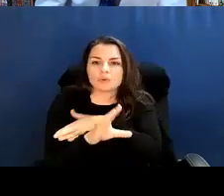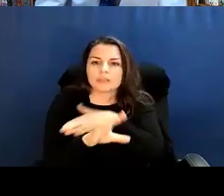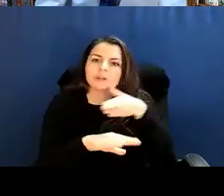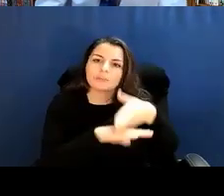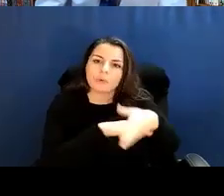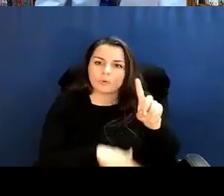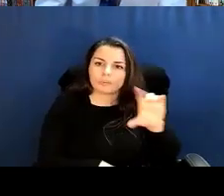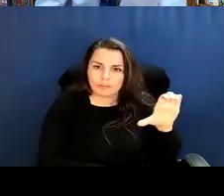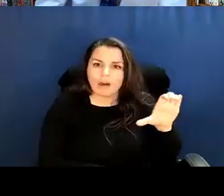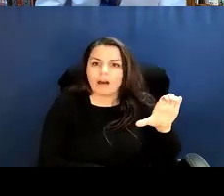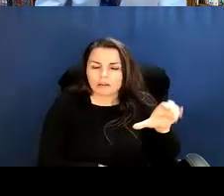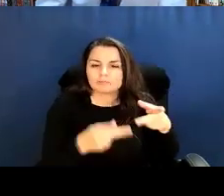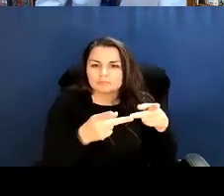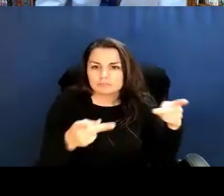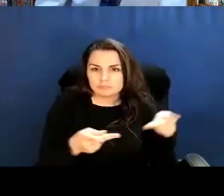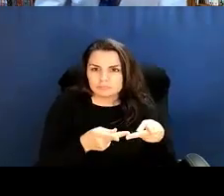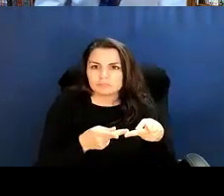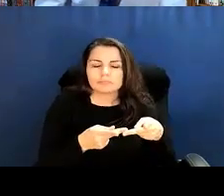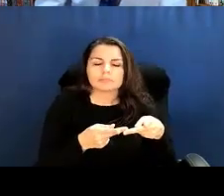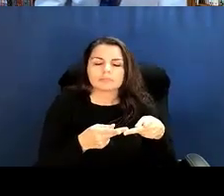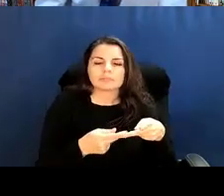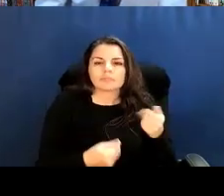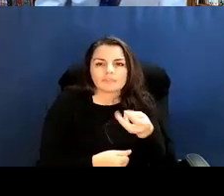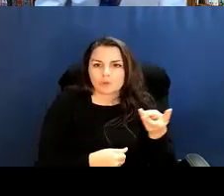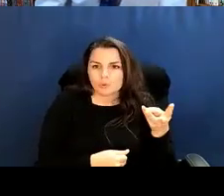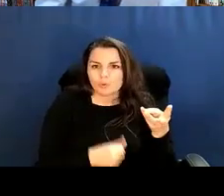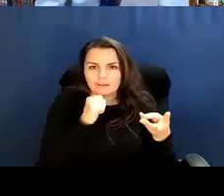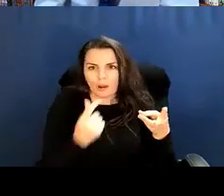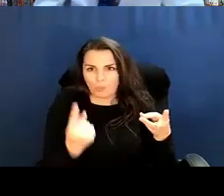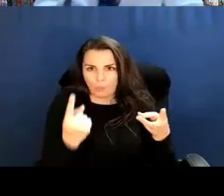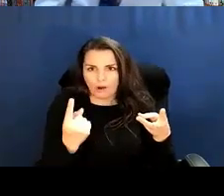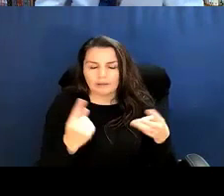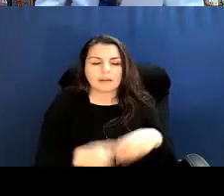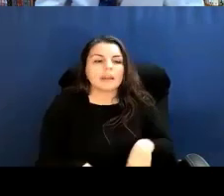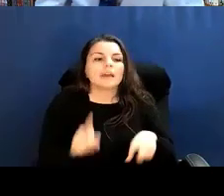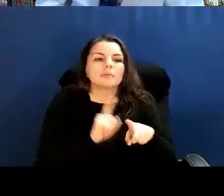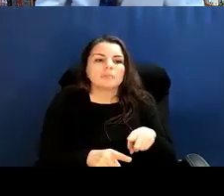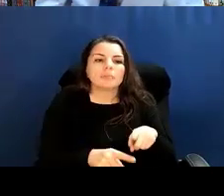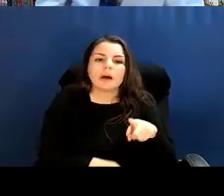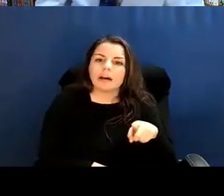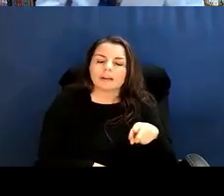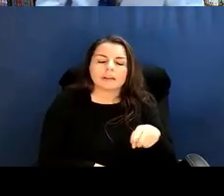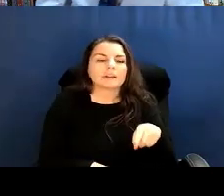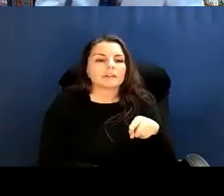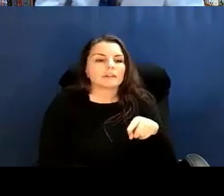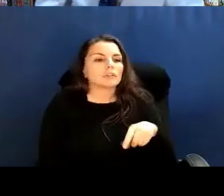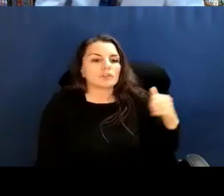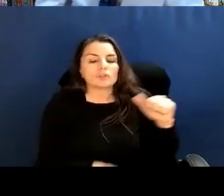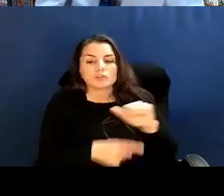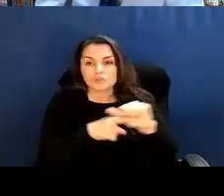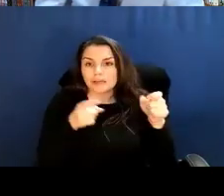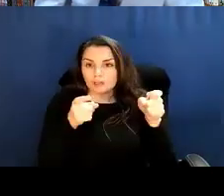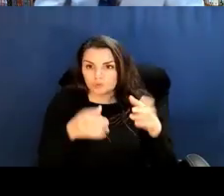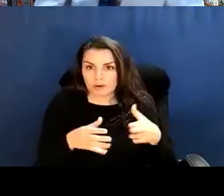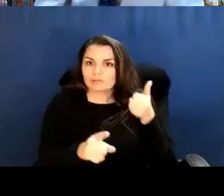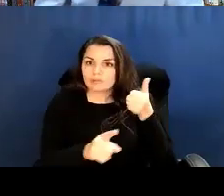or a combination of the two. And they are administered under the direction of a training director who's usually a very